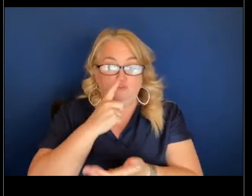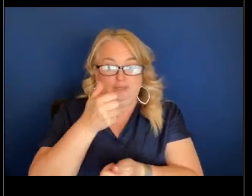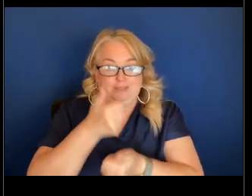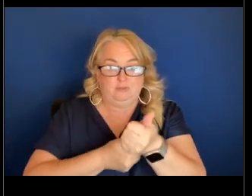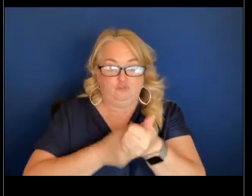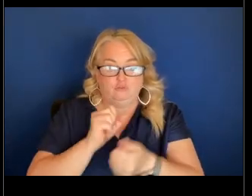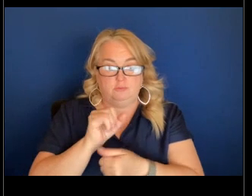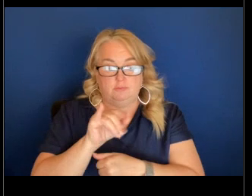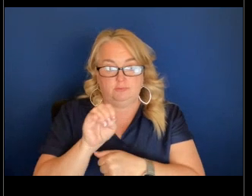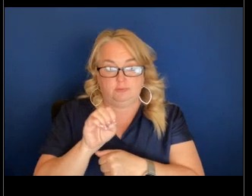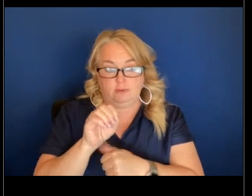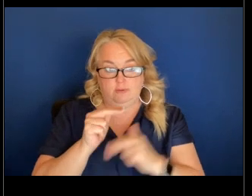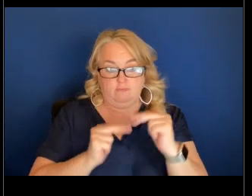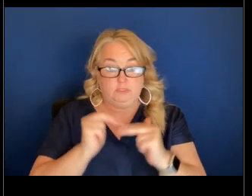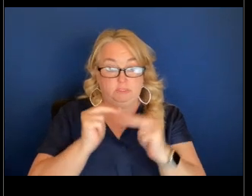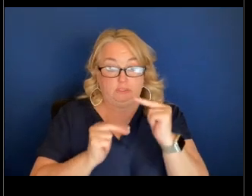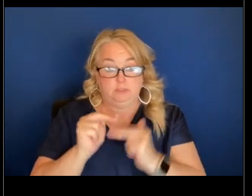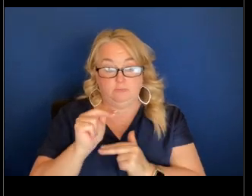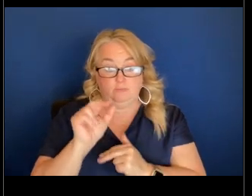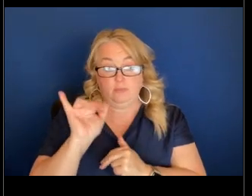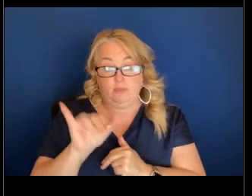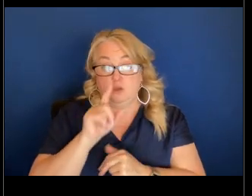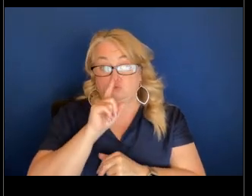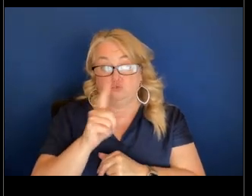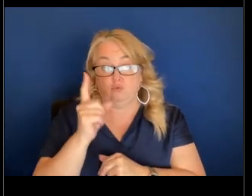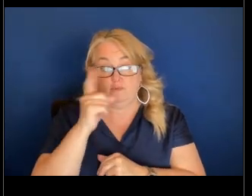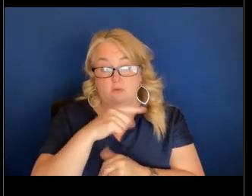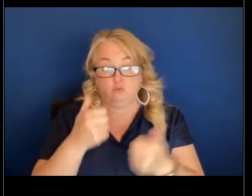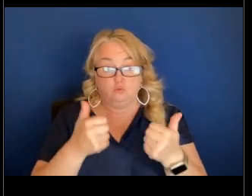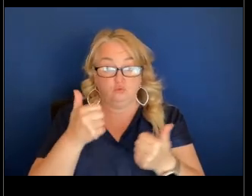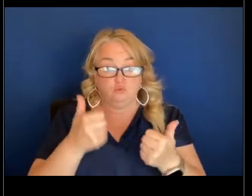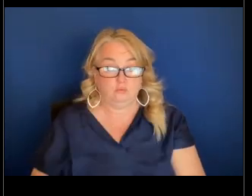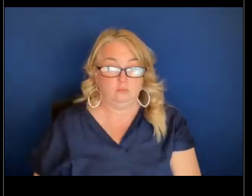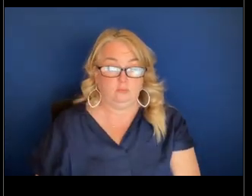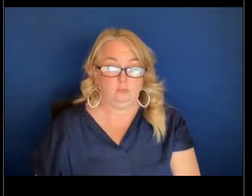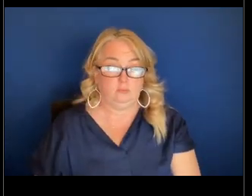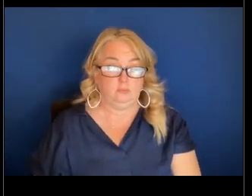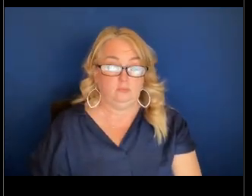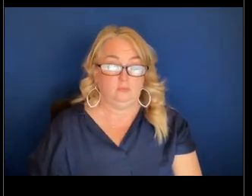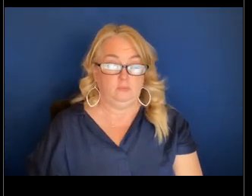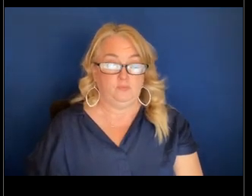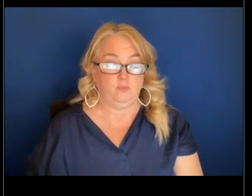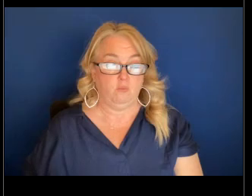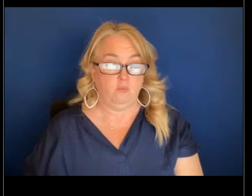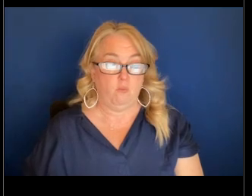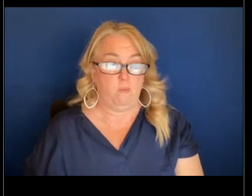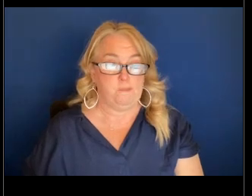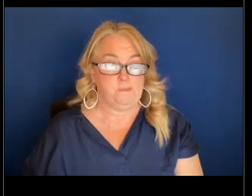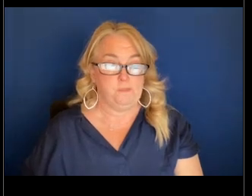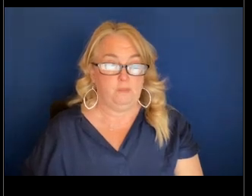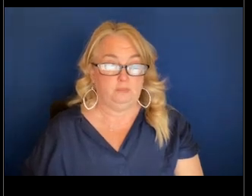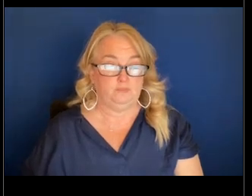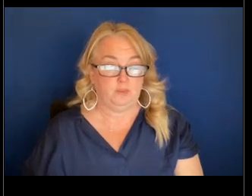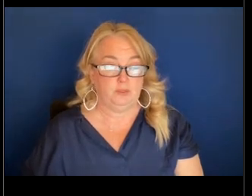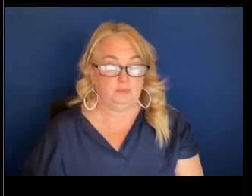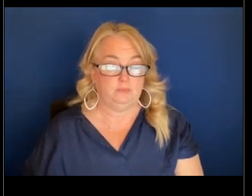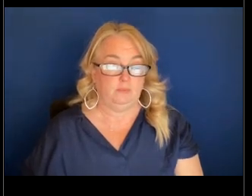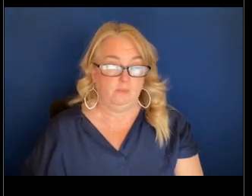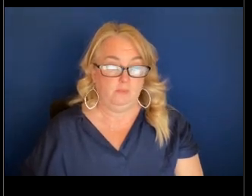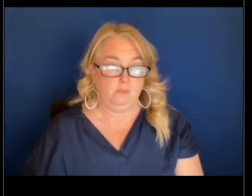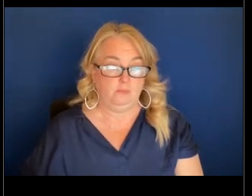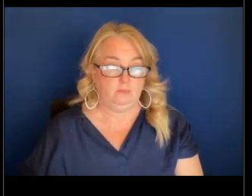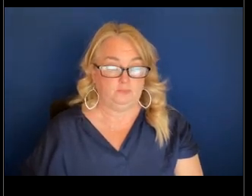site facility. The first option is true, and the second option is false. So go ahead and launch this